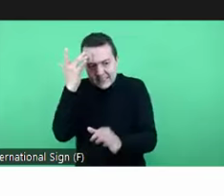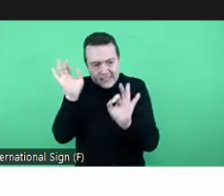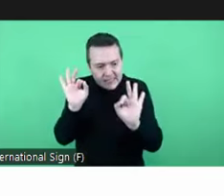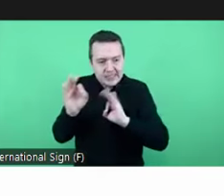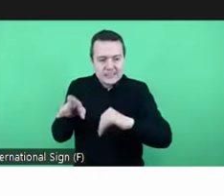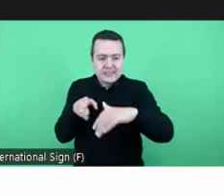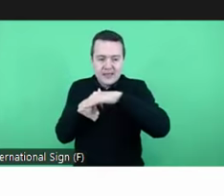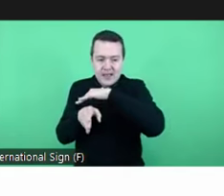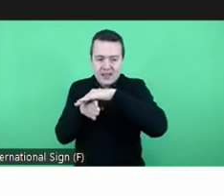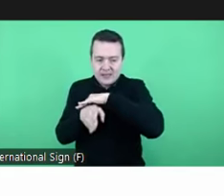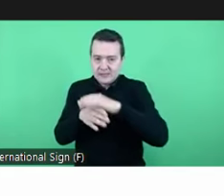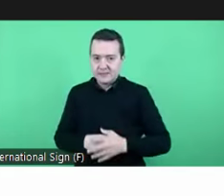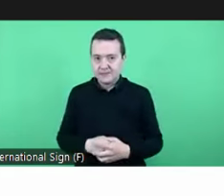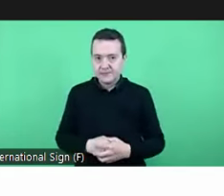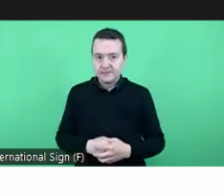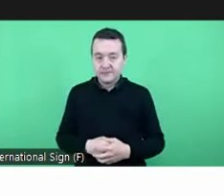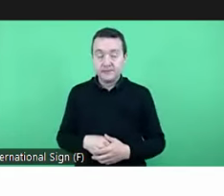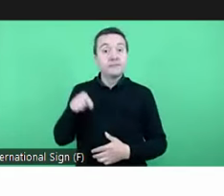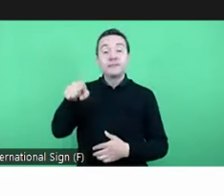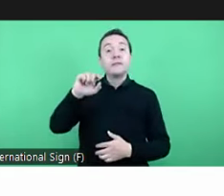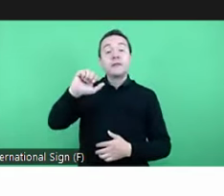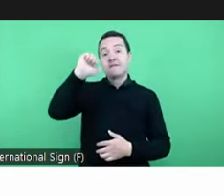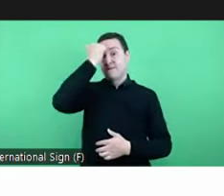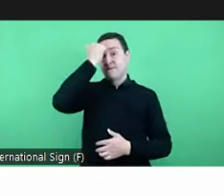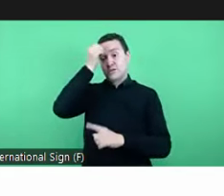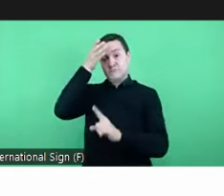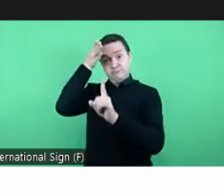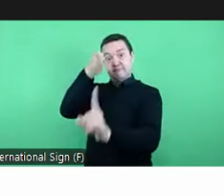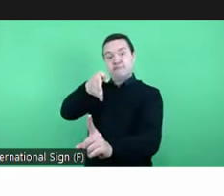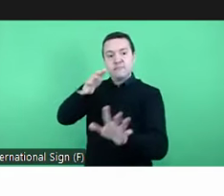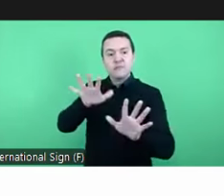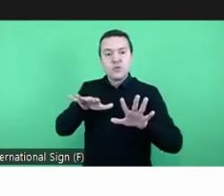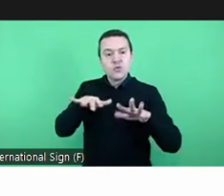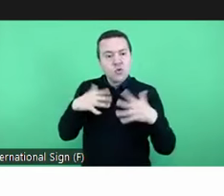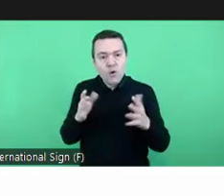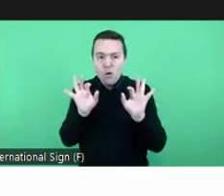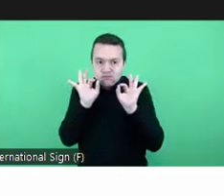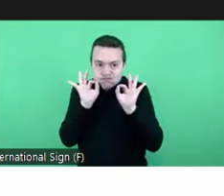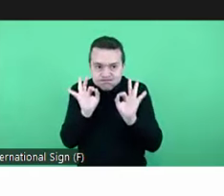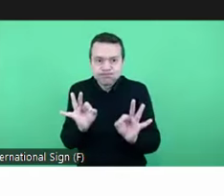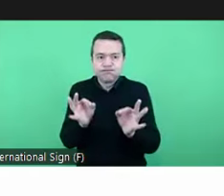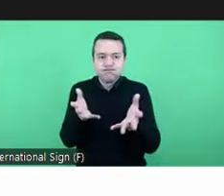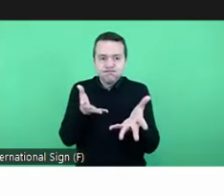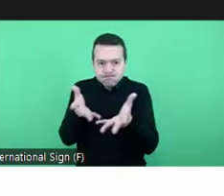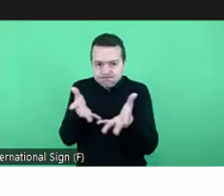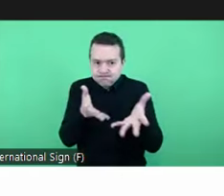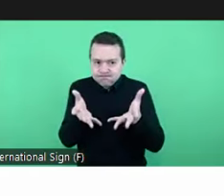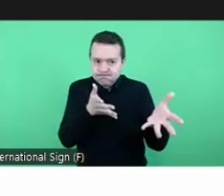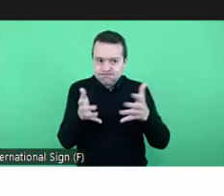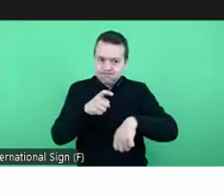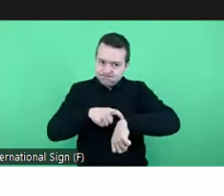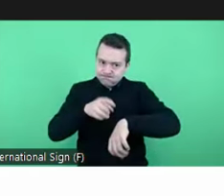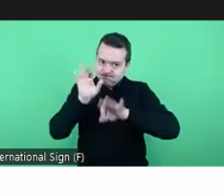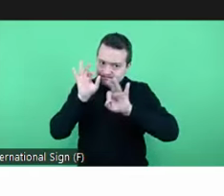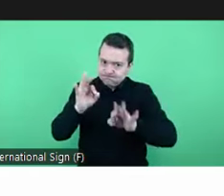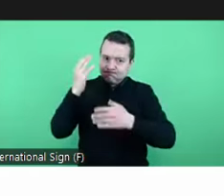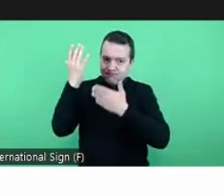where one main element that the strategy has is including mental health provisions and